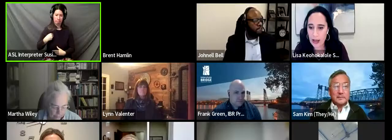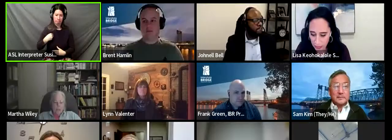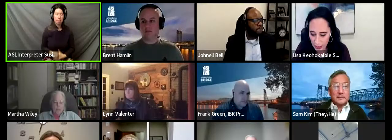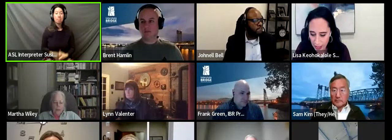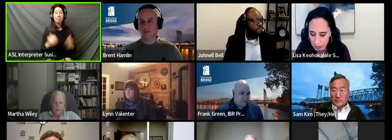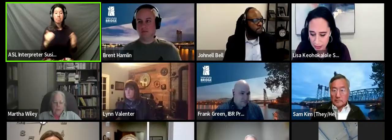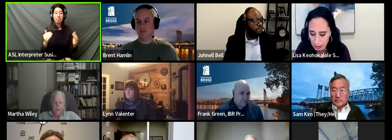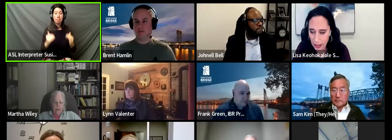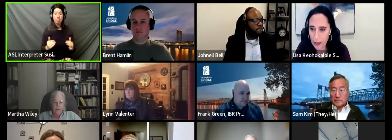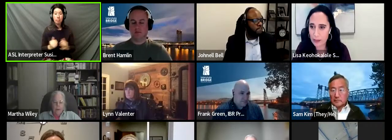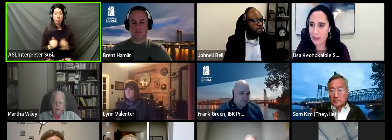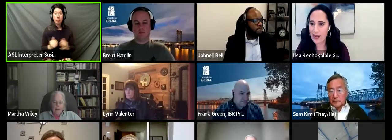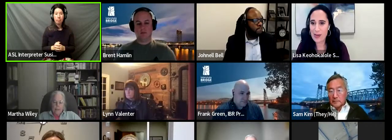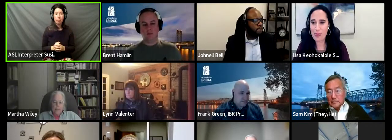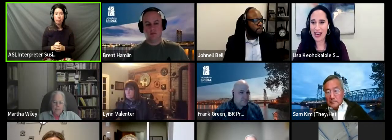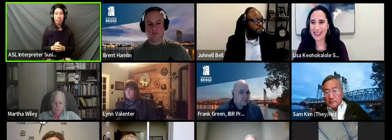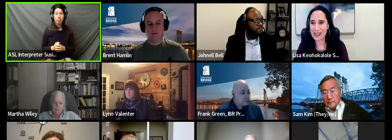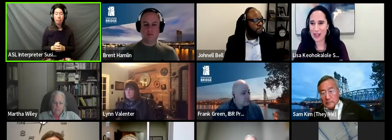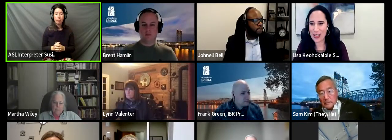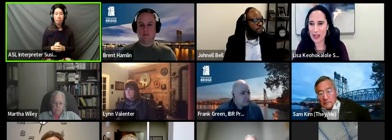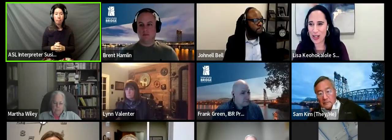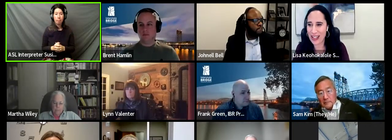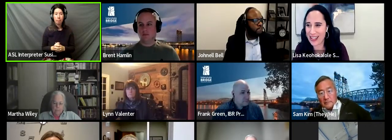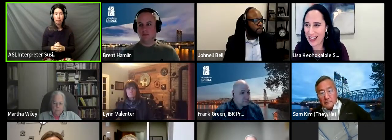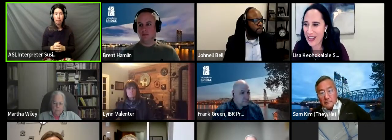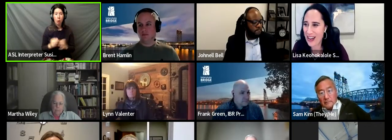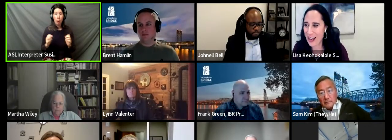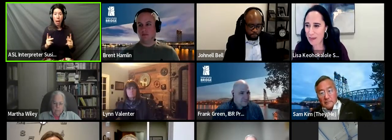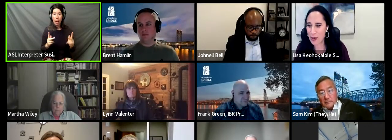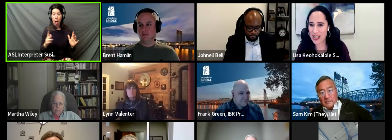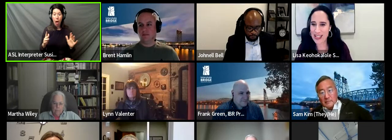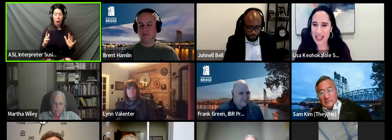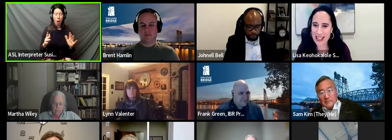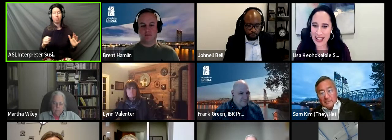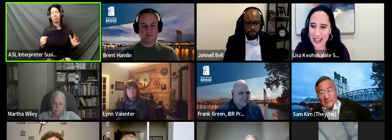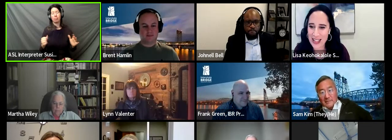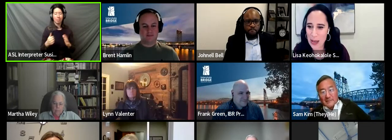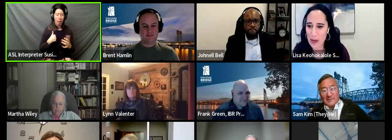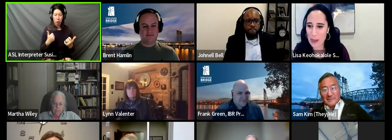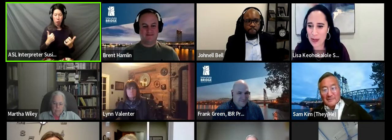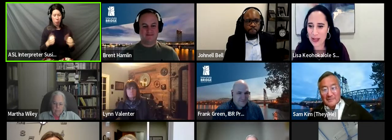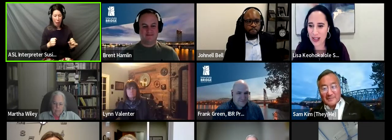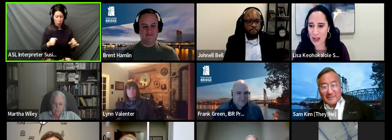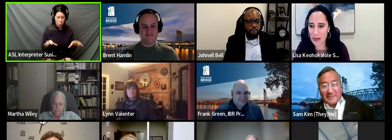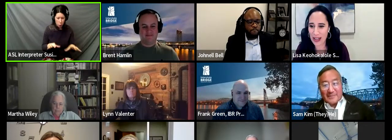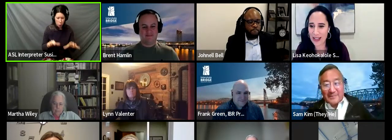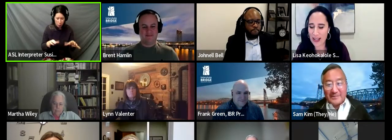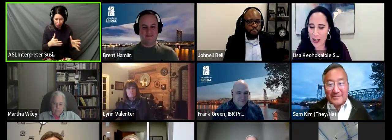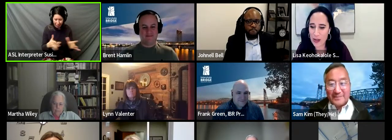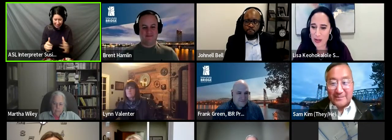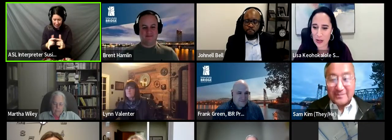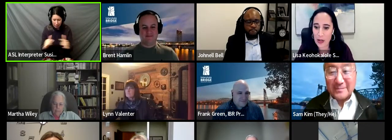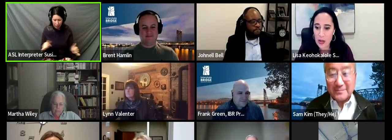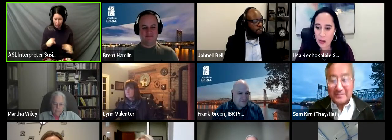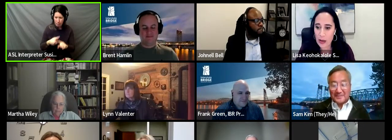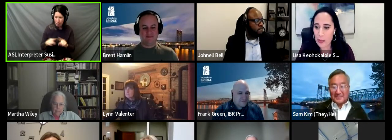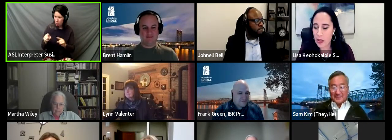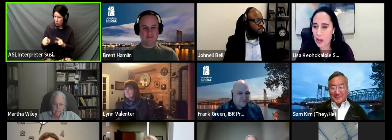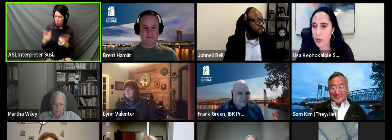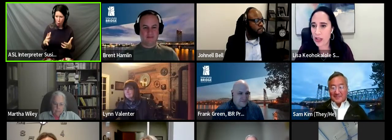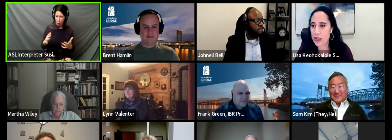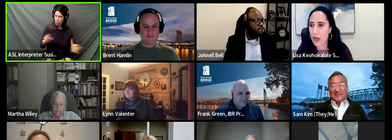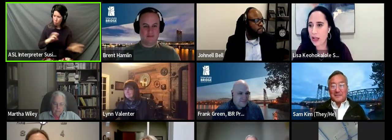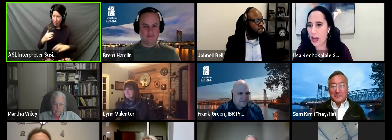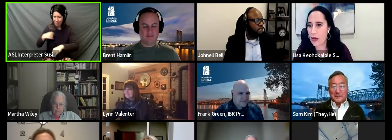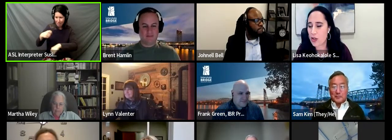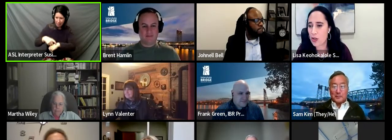Okay, so with that, Brent, I was just trying to multitask and get the timer up. It looks like you're ready to go. So